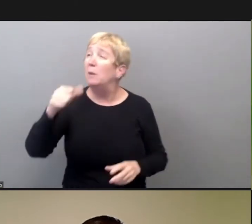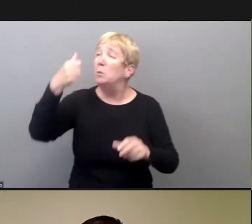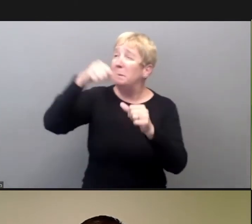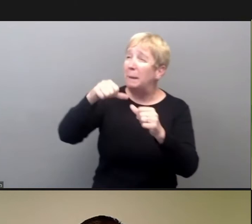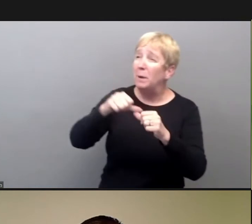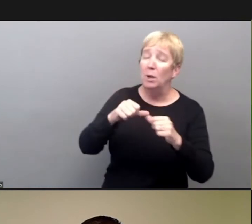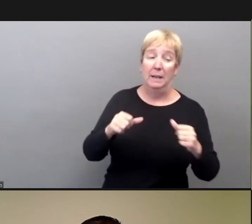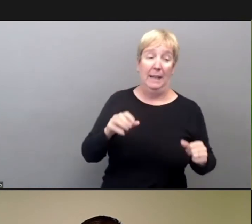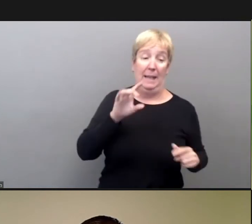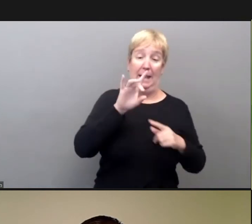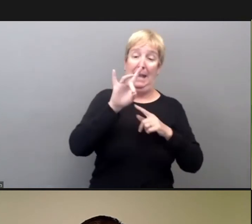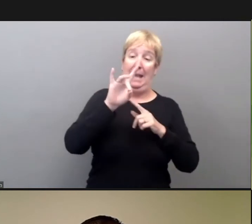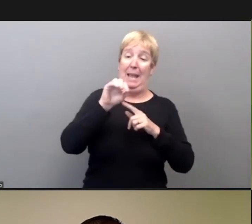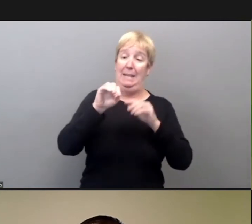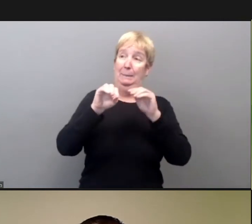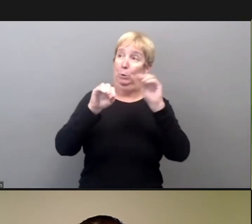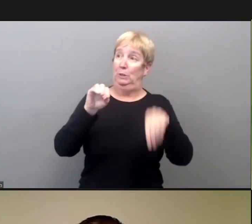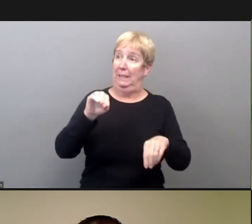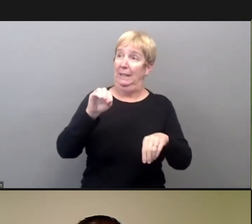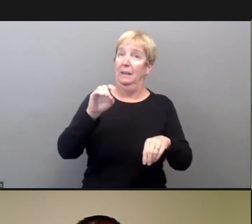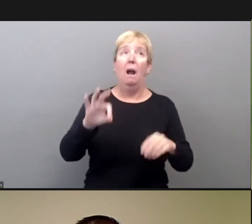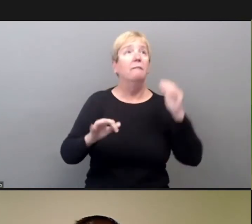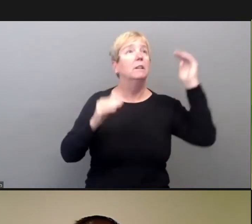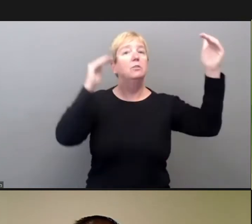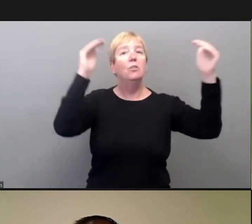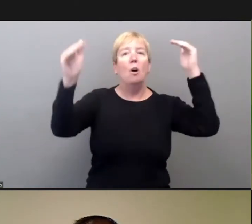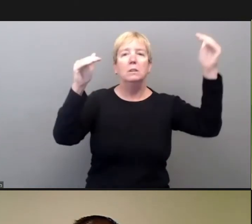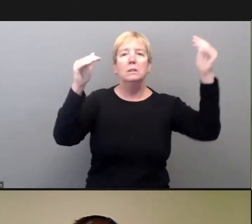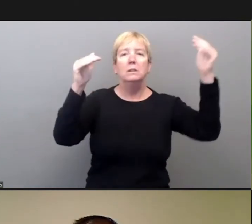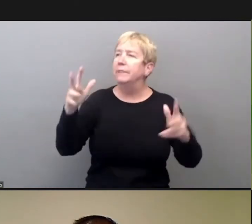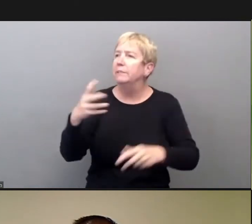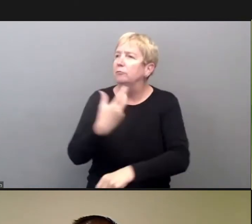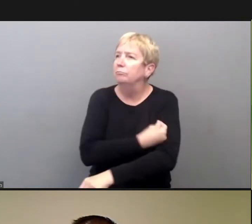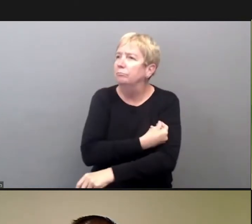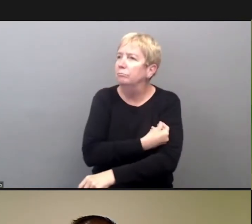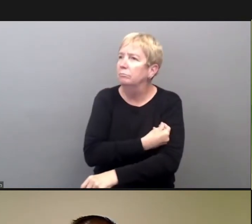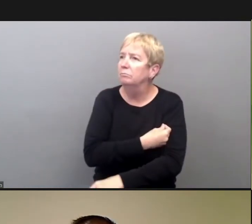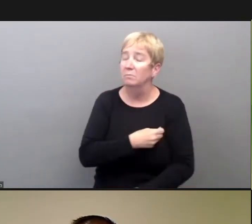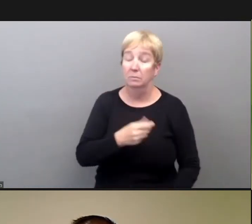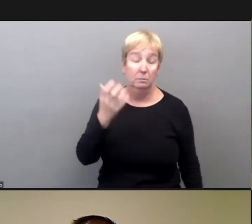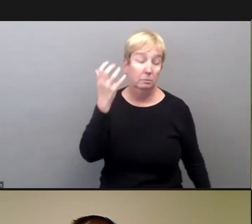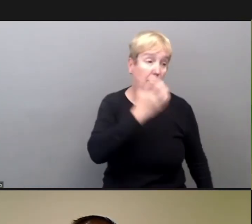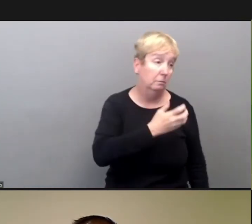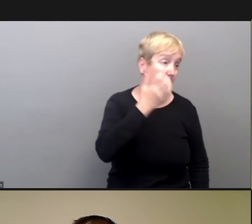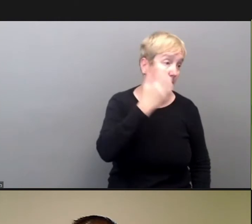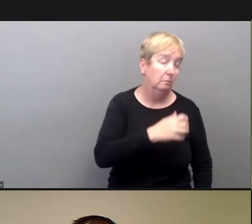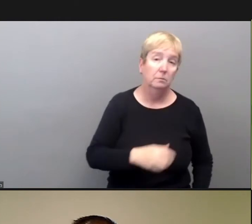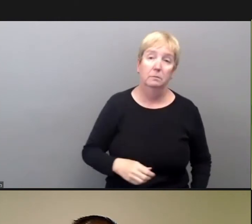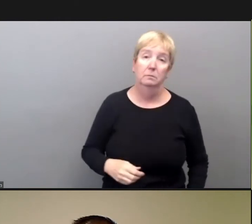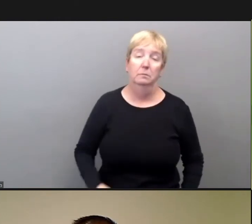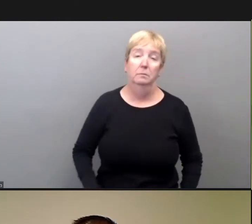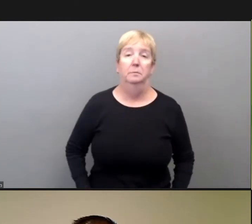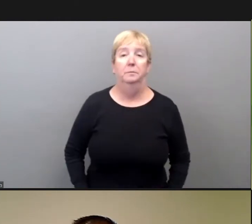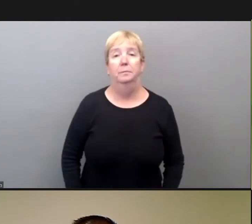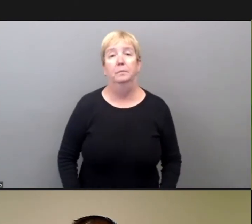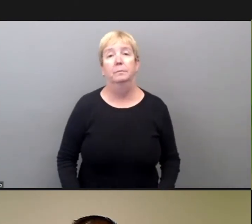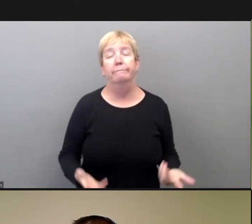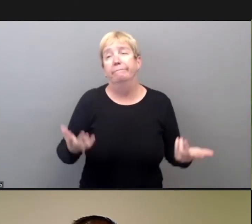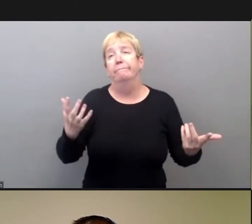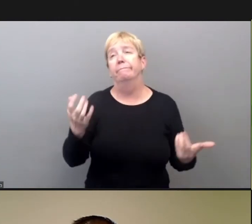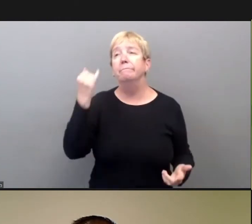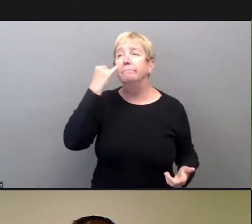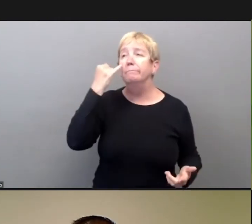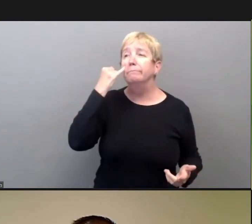and over, have had a shot. And that's a lot higher than some of the,